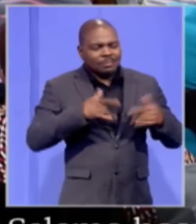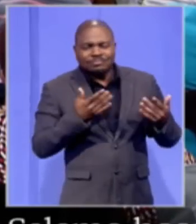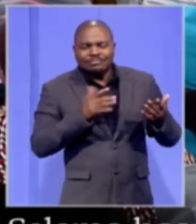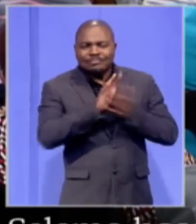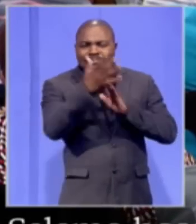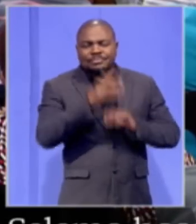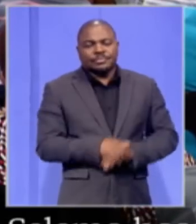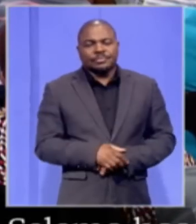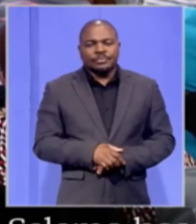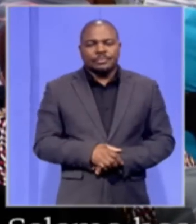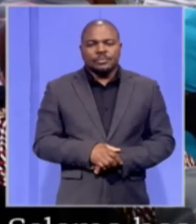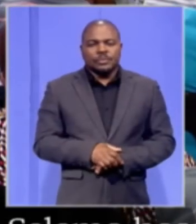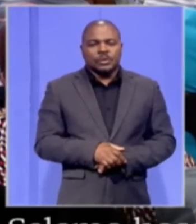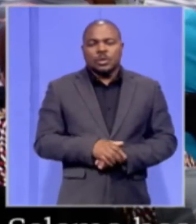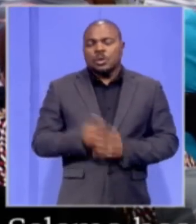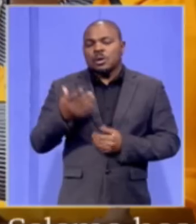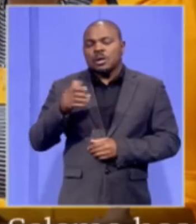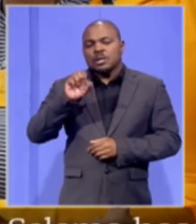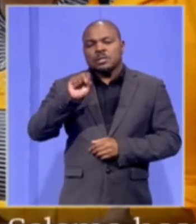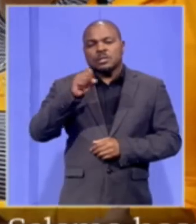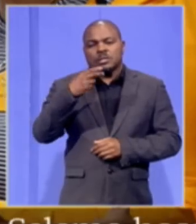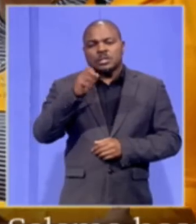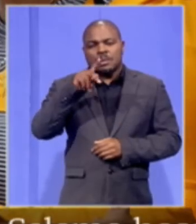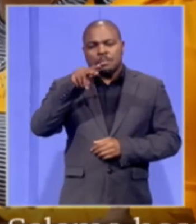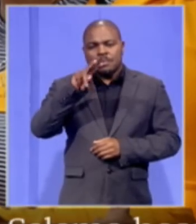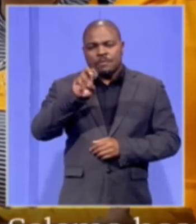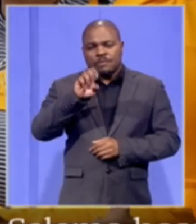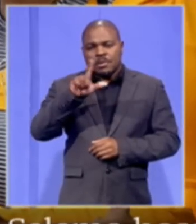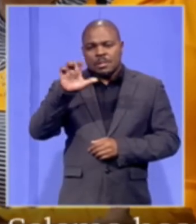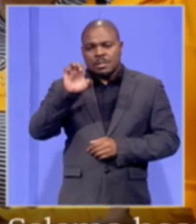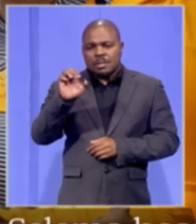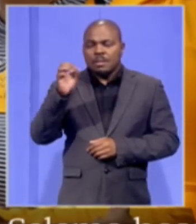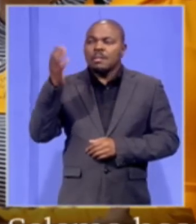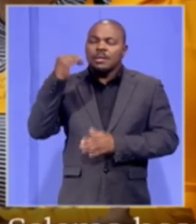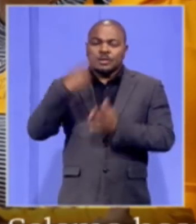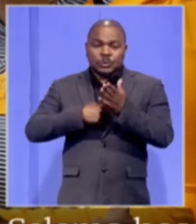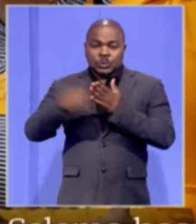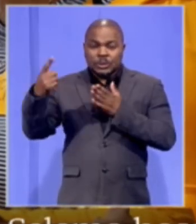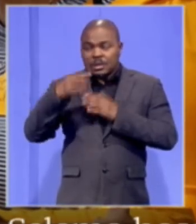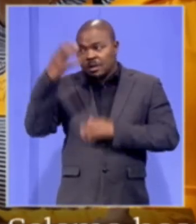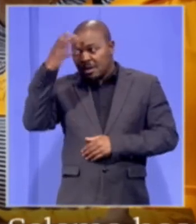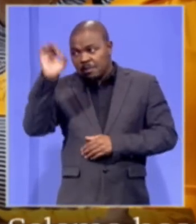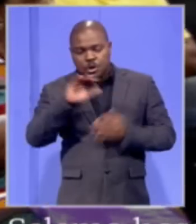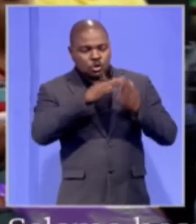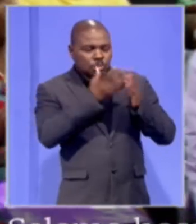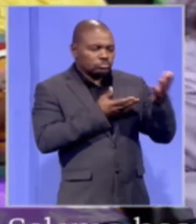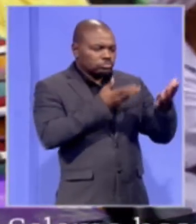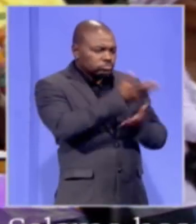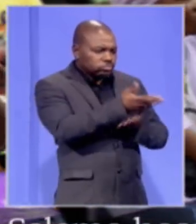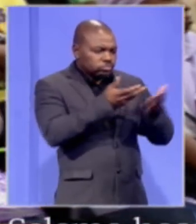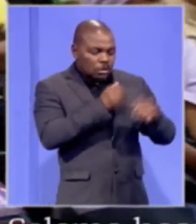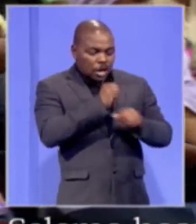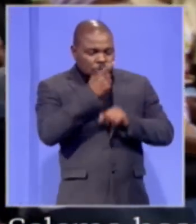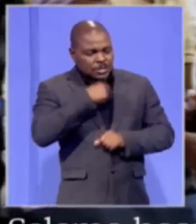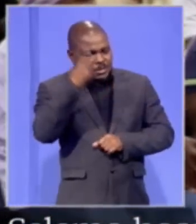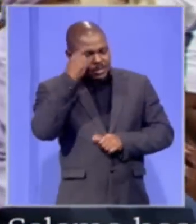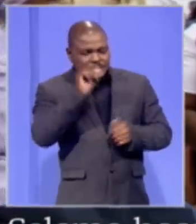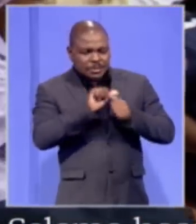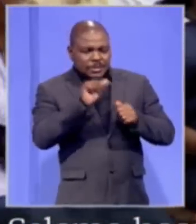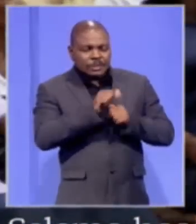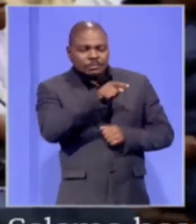ya dipuisano tsa mmuso le baahi ba Sharpeville bekeng e fetileng, mmuso wa Gauteng o tshepisitse hore o tla lekola melawana ya ntlafatso